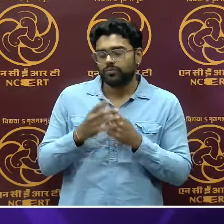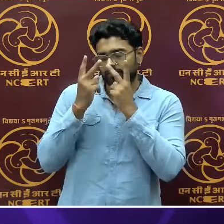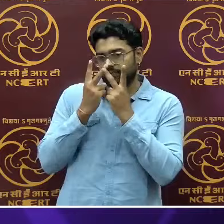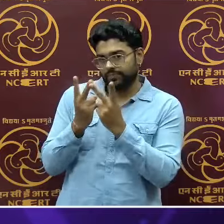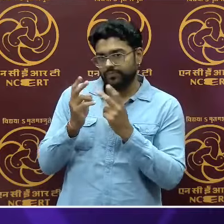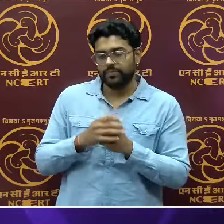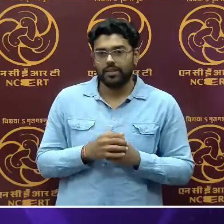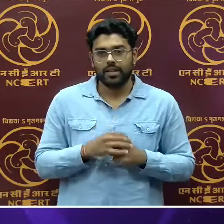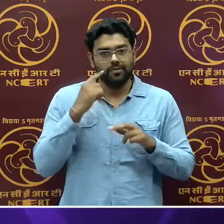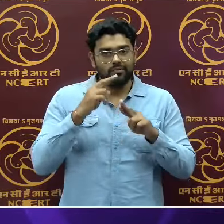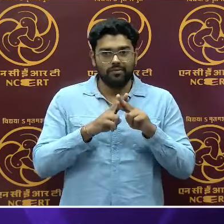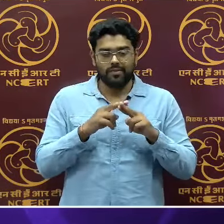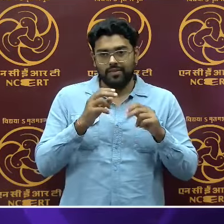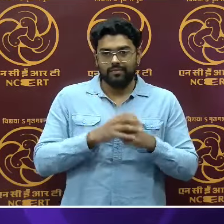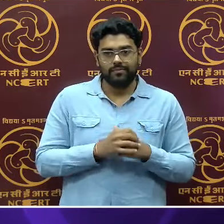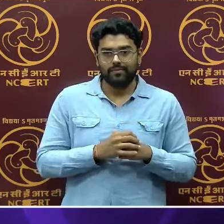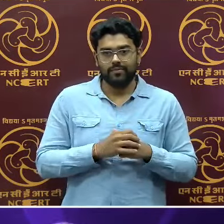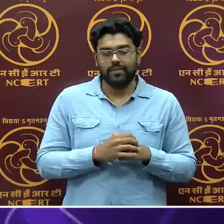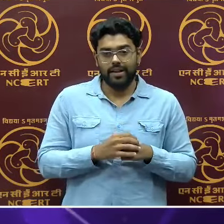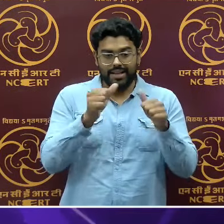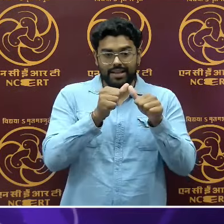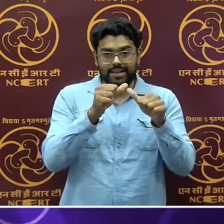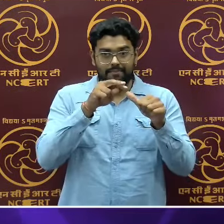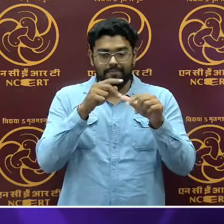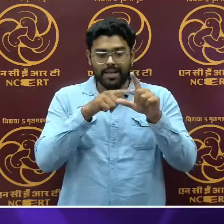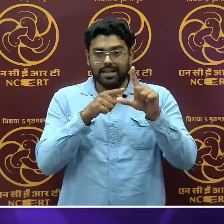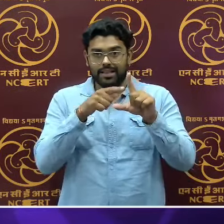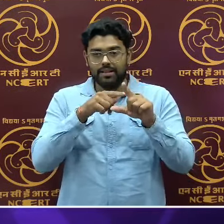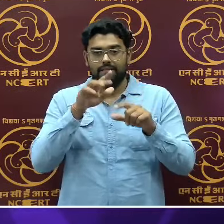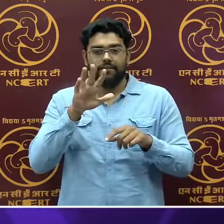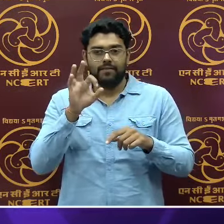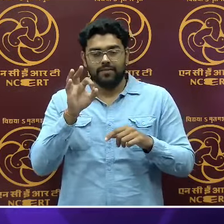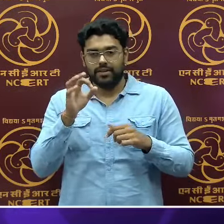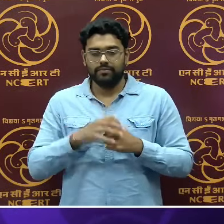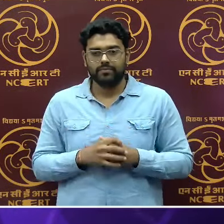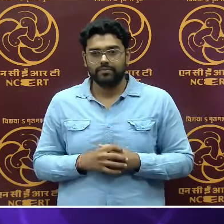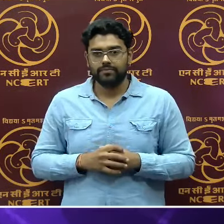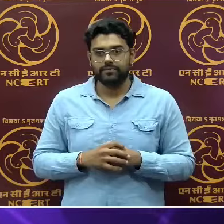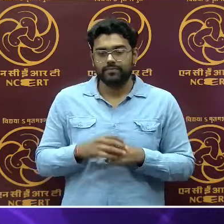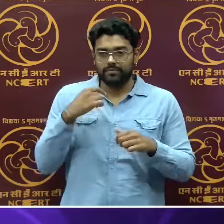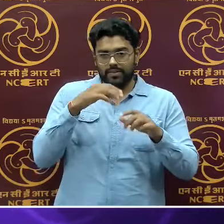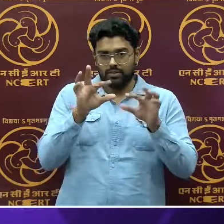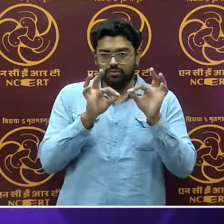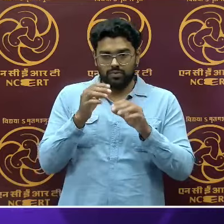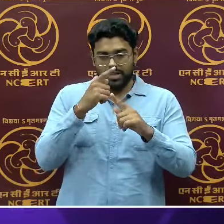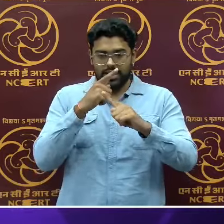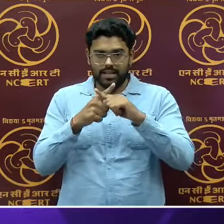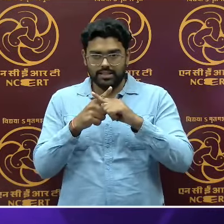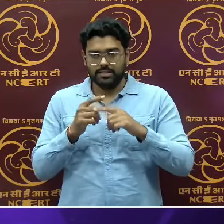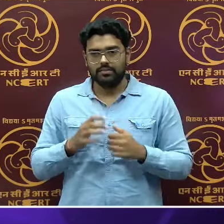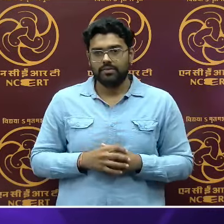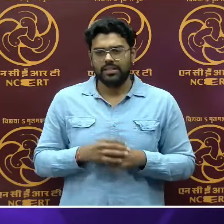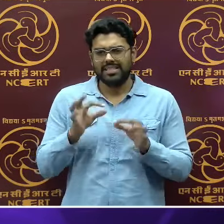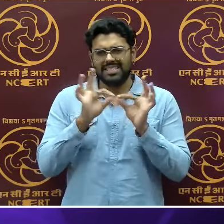and angle A is equal to 50 degrees. Because these 2 angles are equal, let me take each angle as x. Now, very